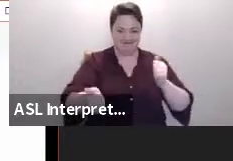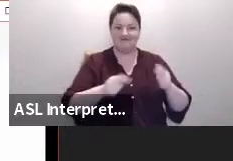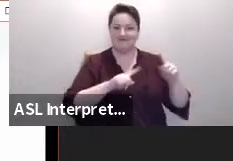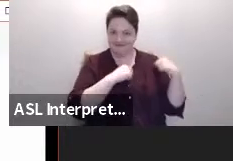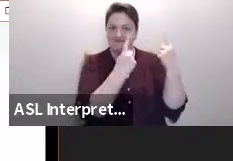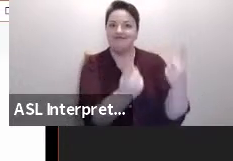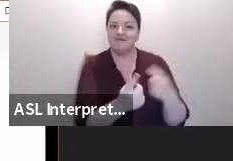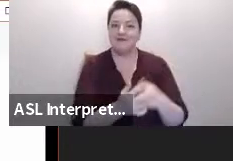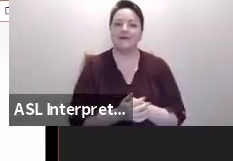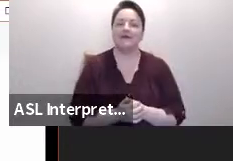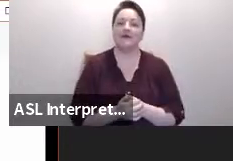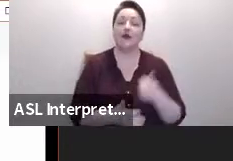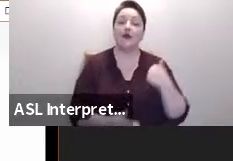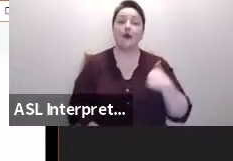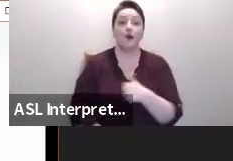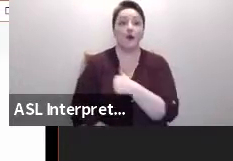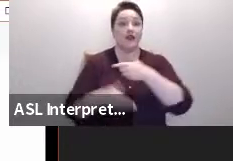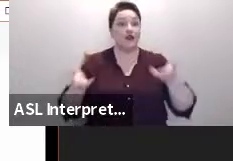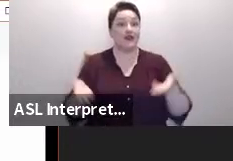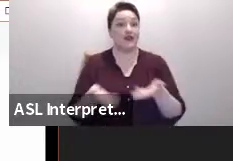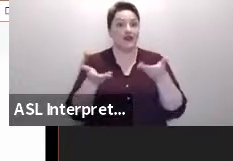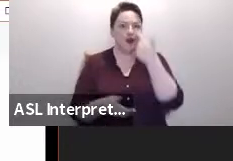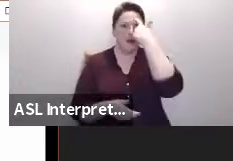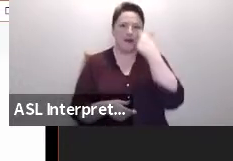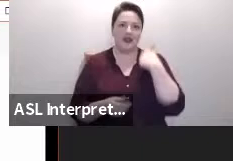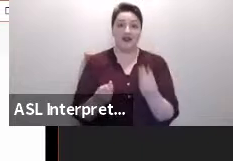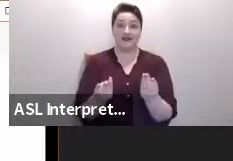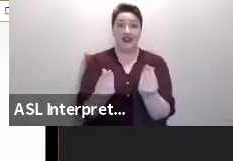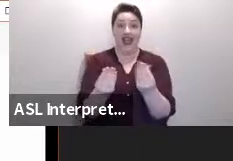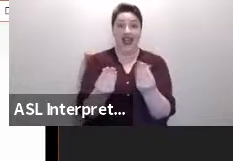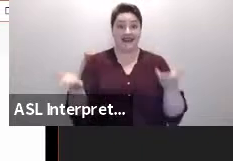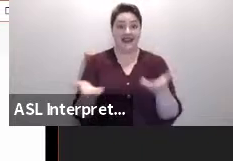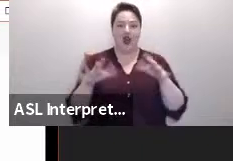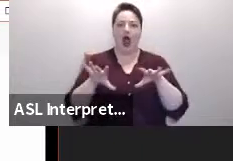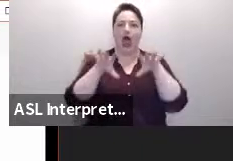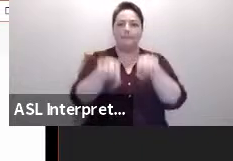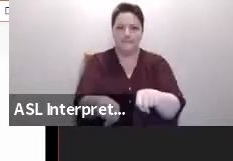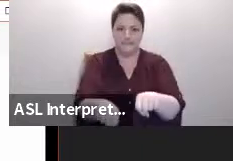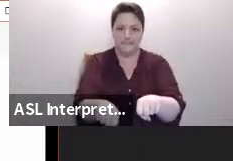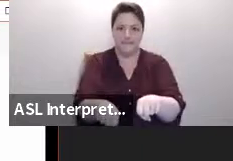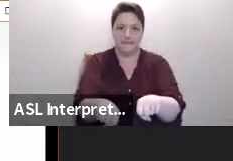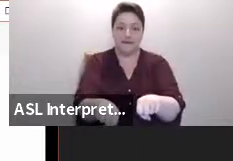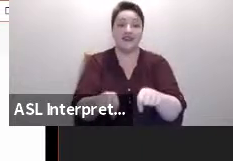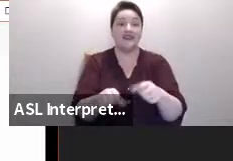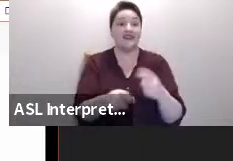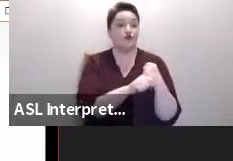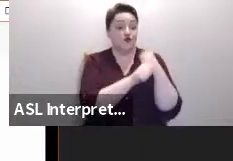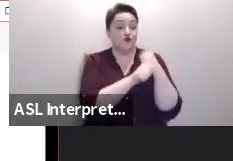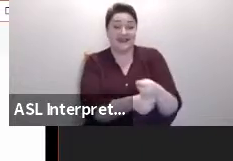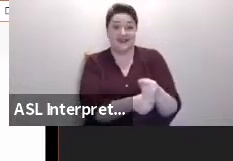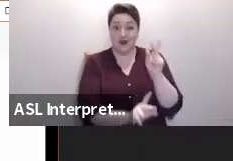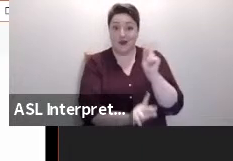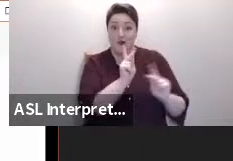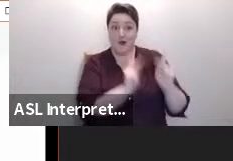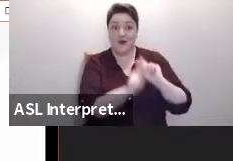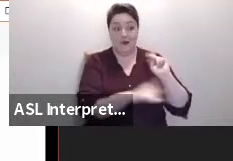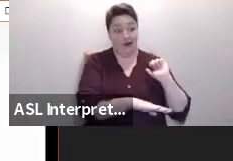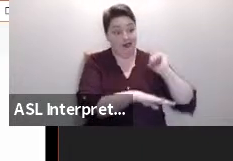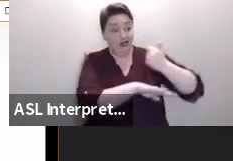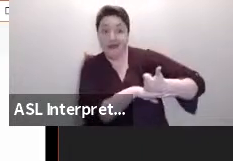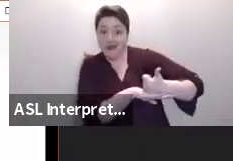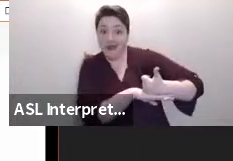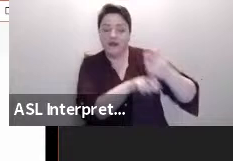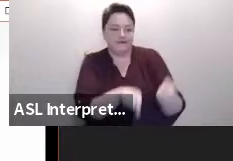We are here because this land was occupied and its traditional people were displaced by colonists